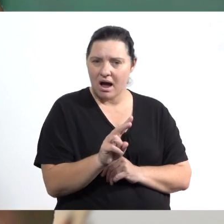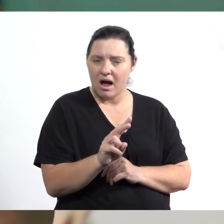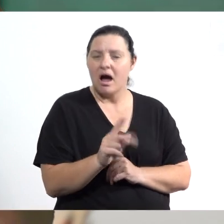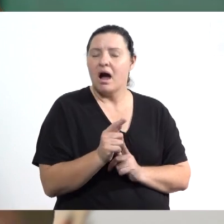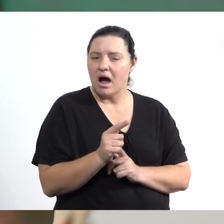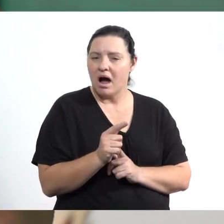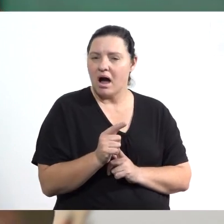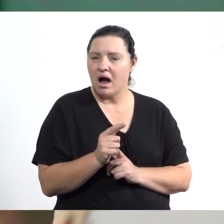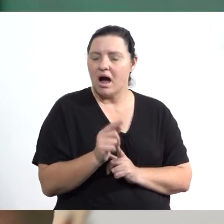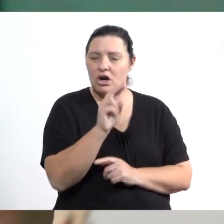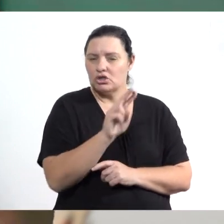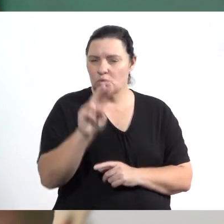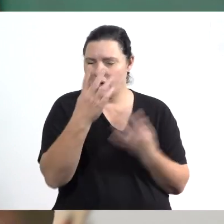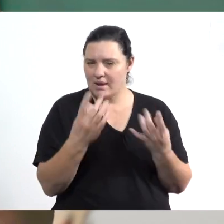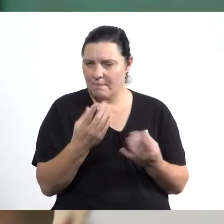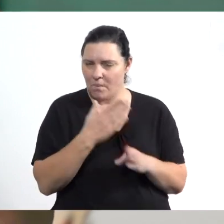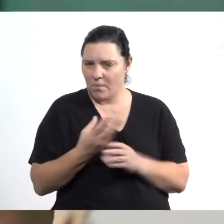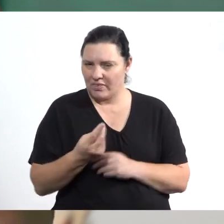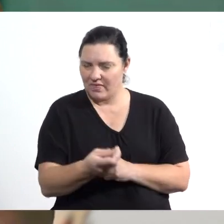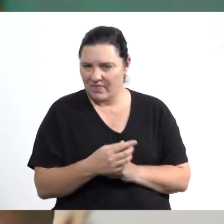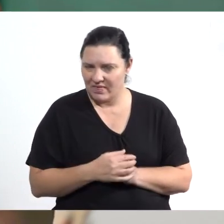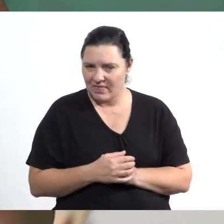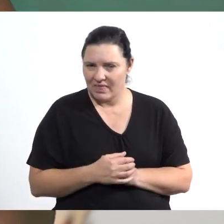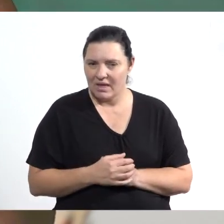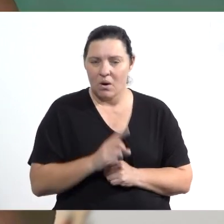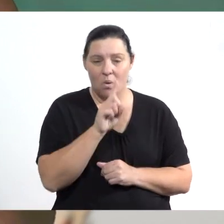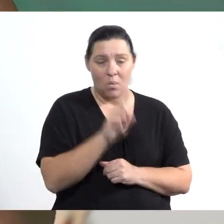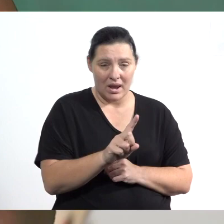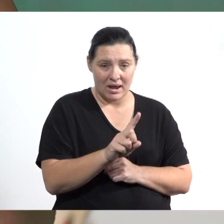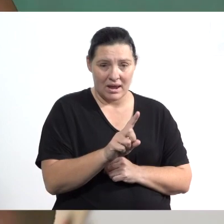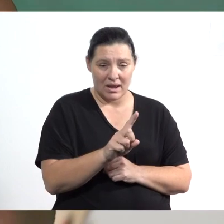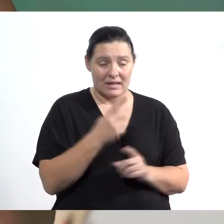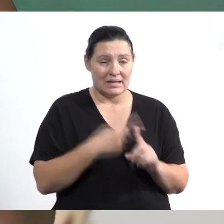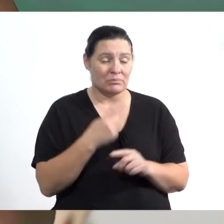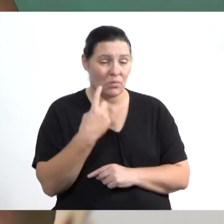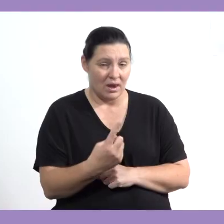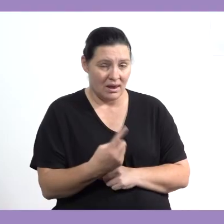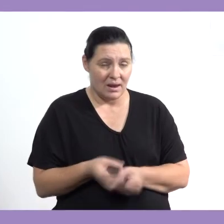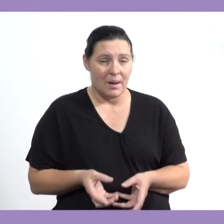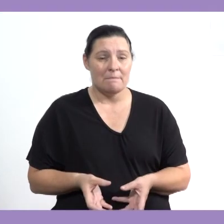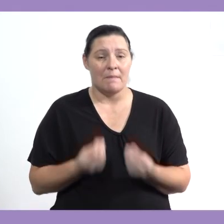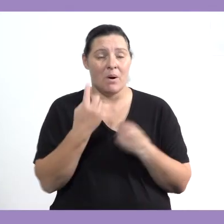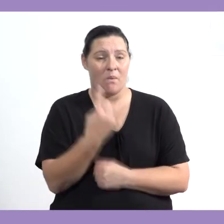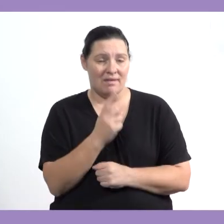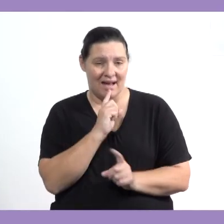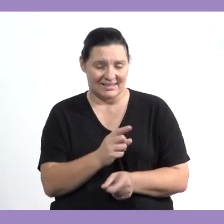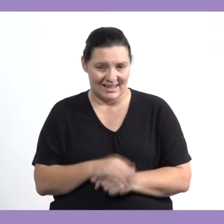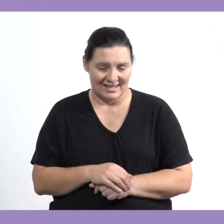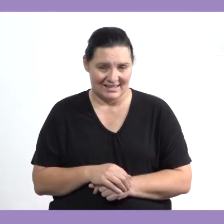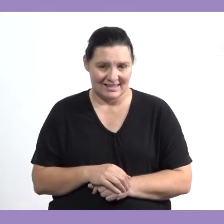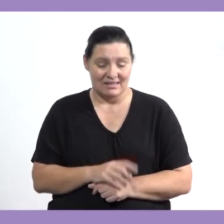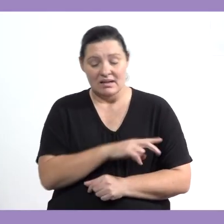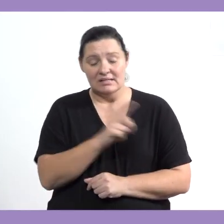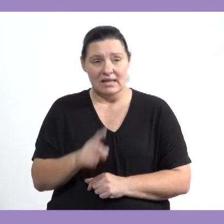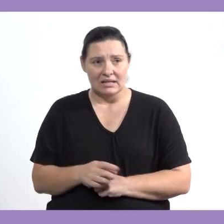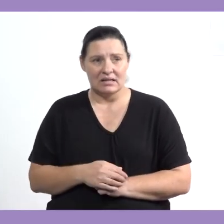are square numbers that I am working with. So 1 multiplied by 1 gives me 1 as an answer.